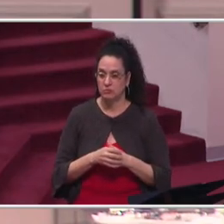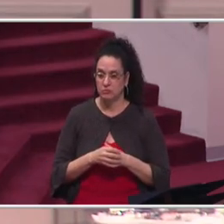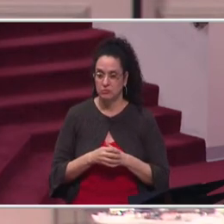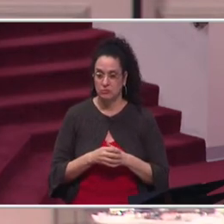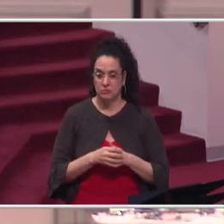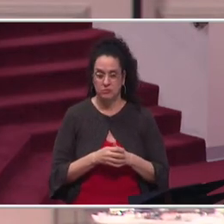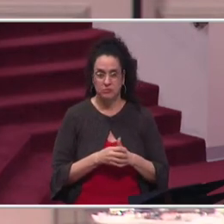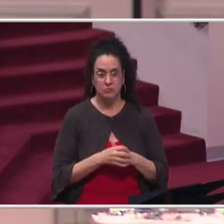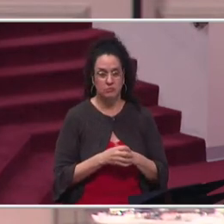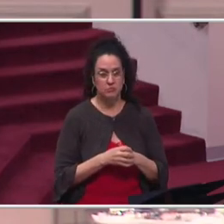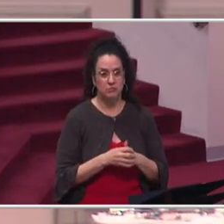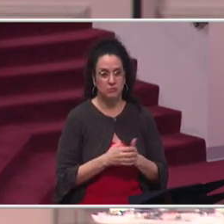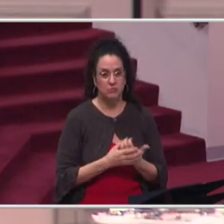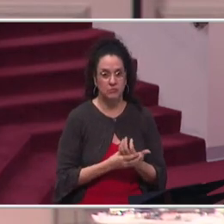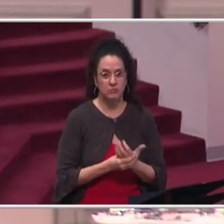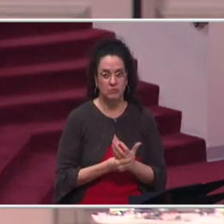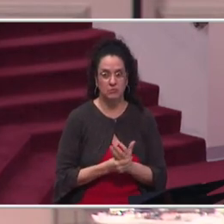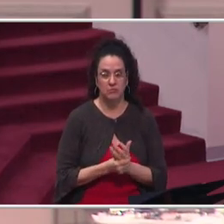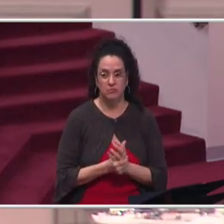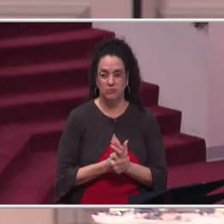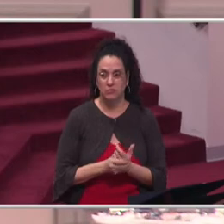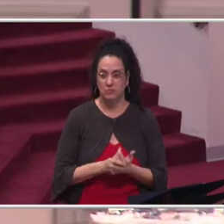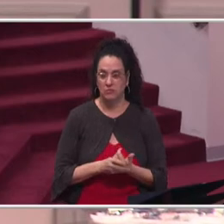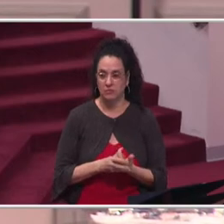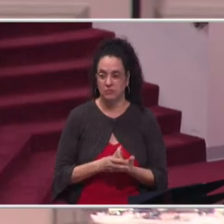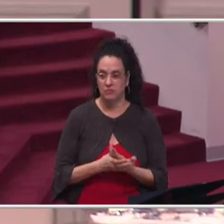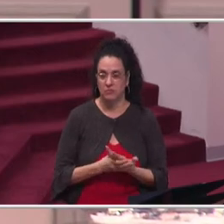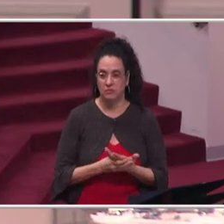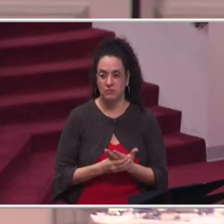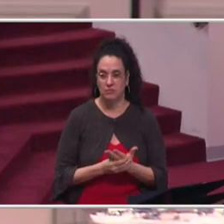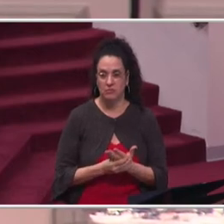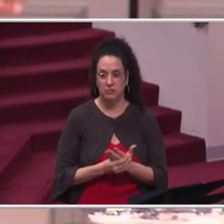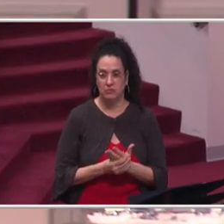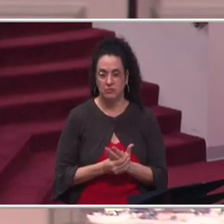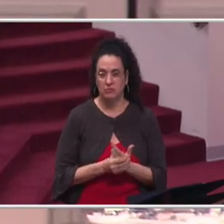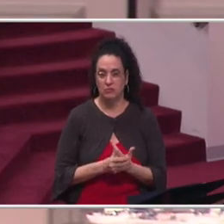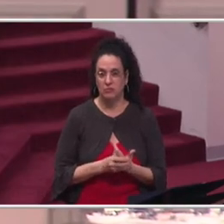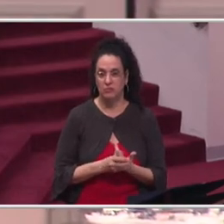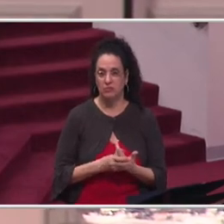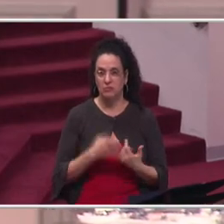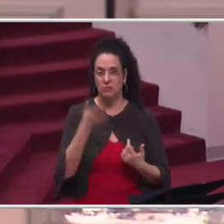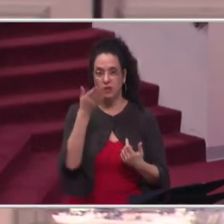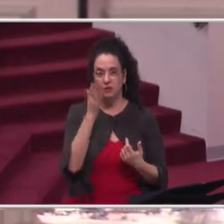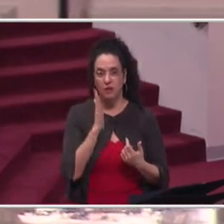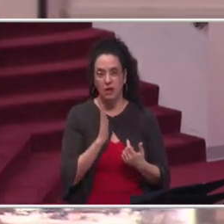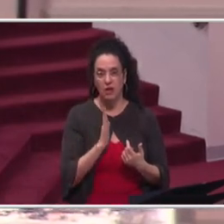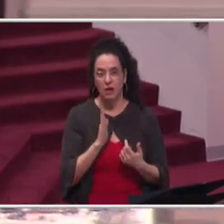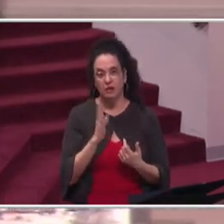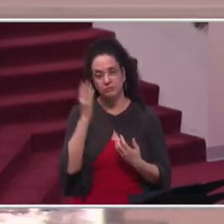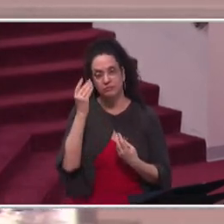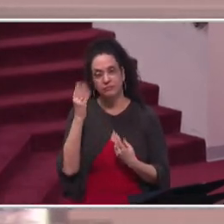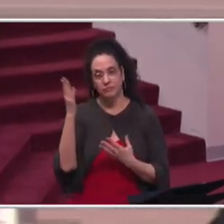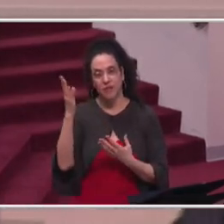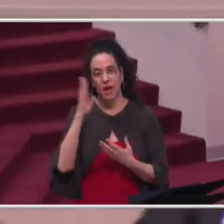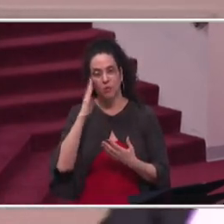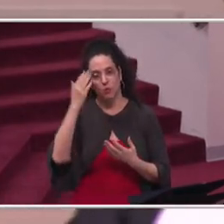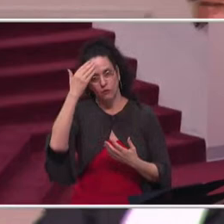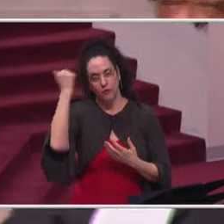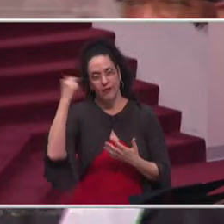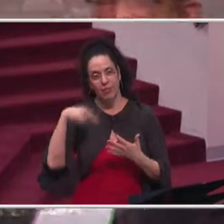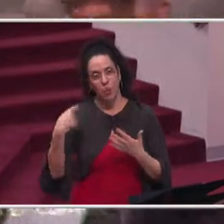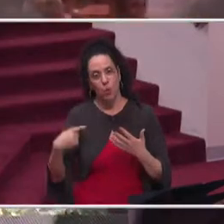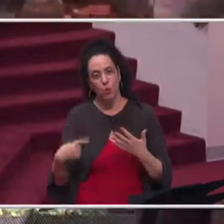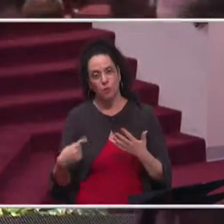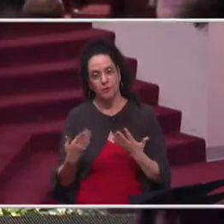And then, God, this is about today. I'm going to forget those things in the